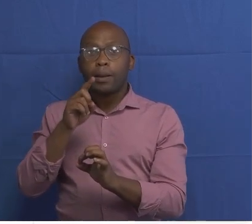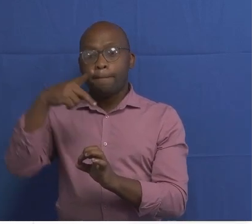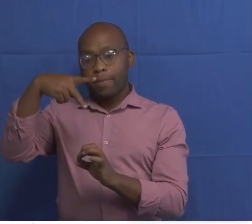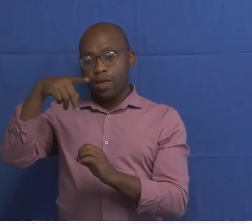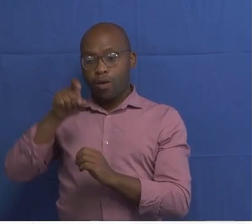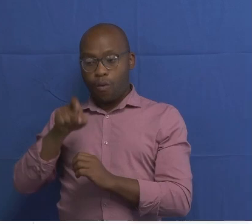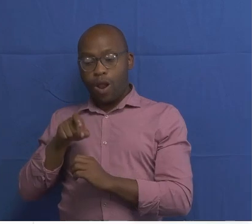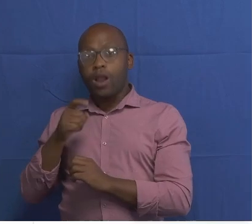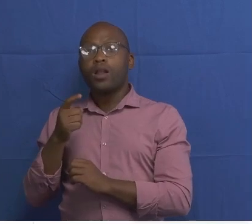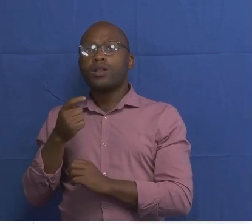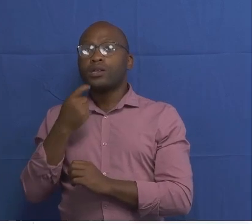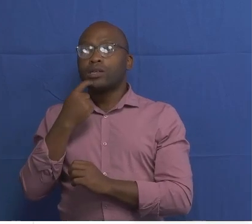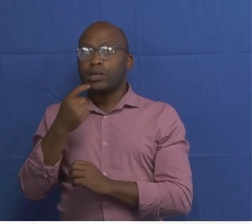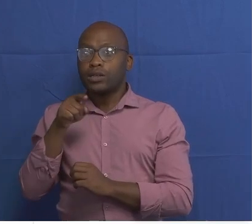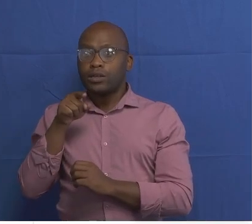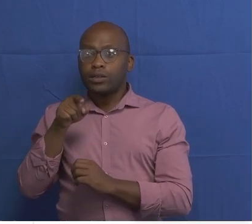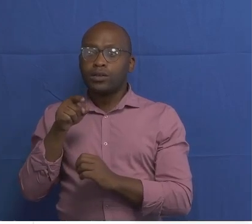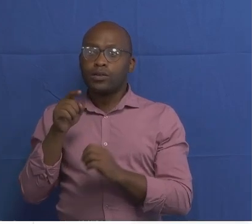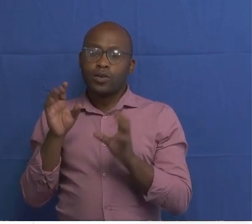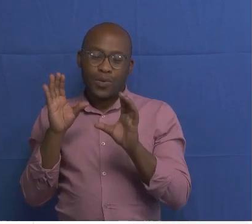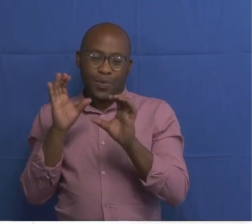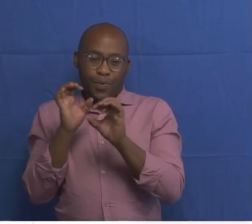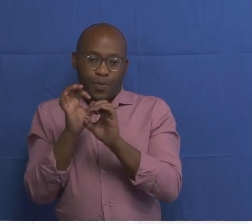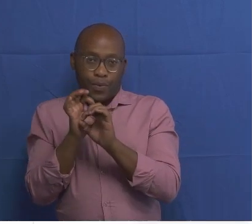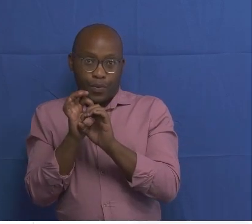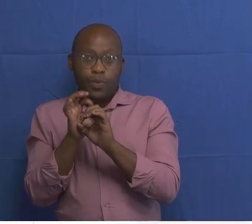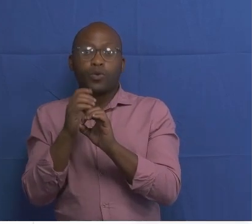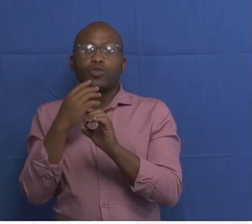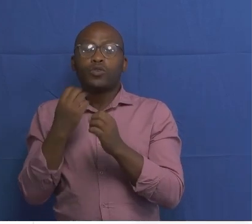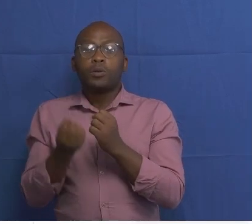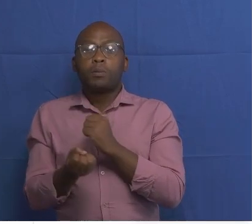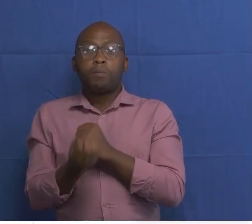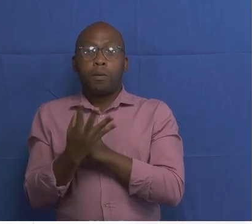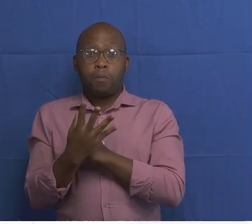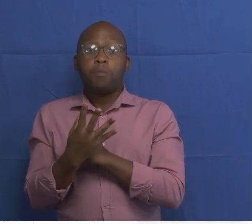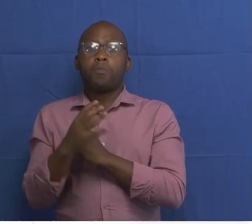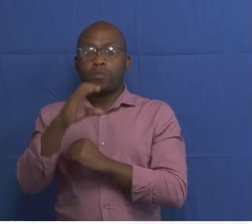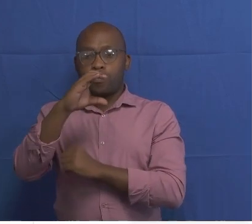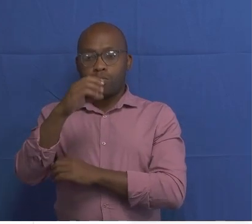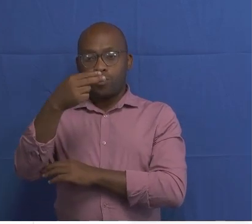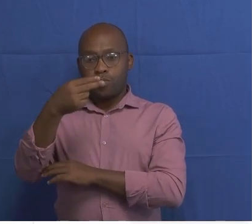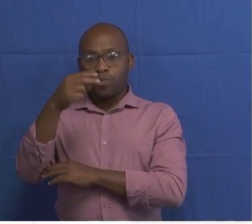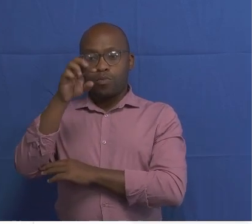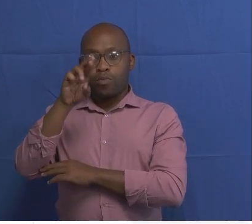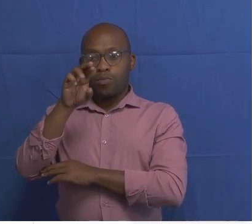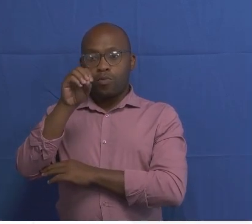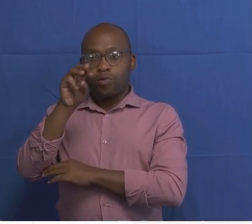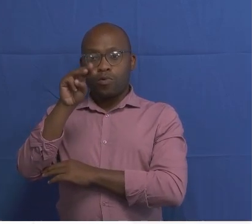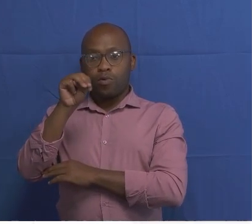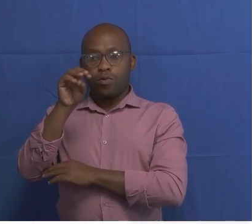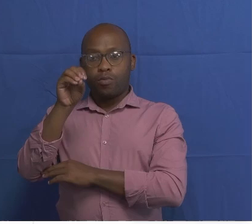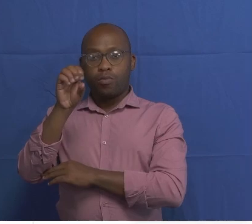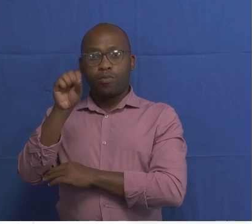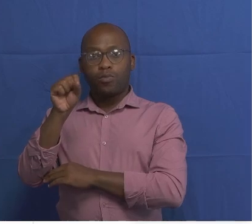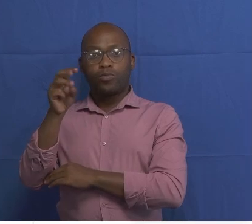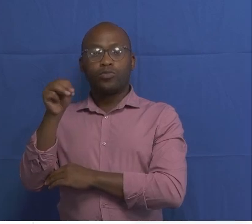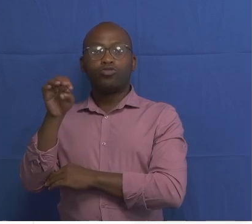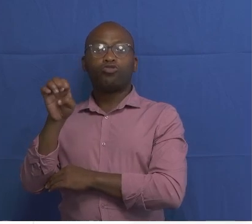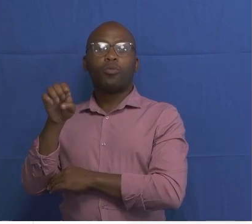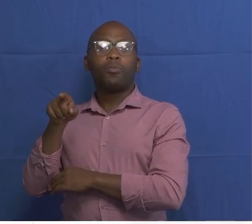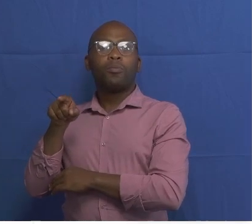condenses and becomes visible as chromosomes. So, very importantly, our DNA now as